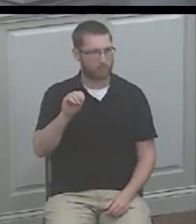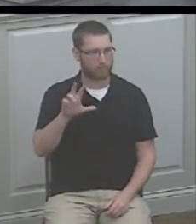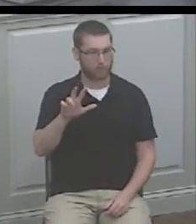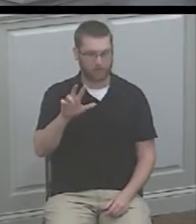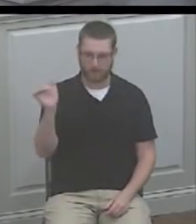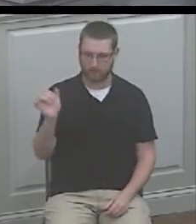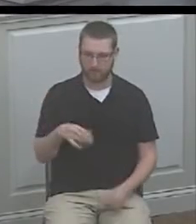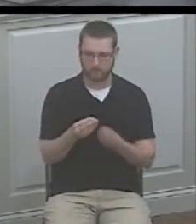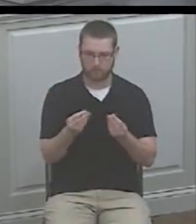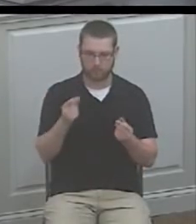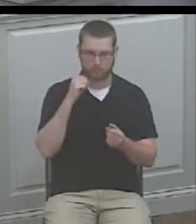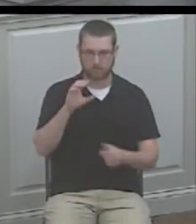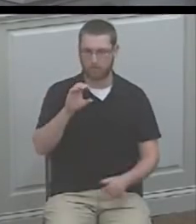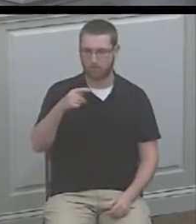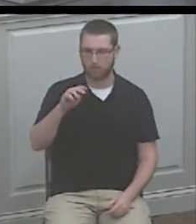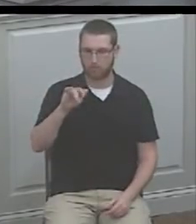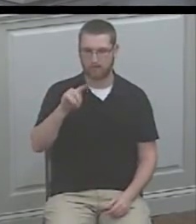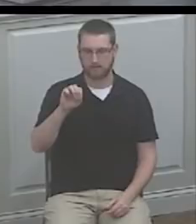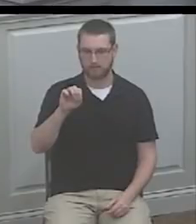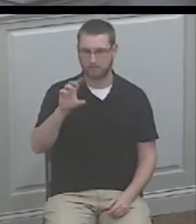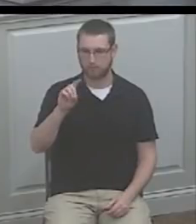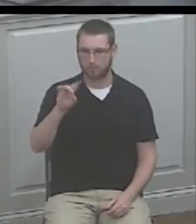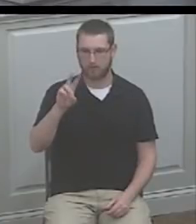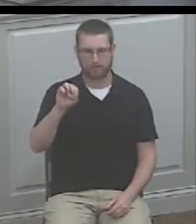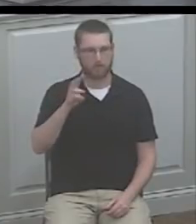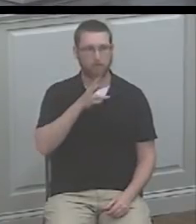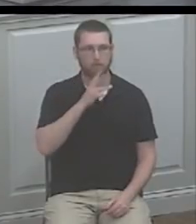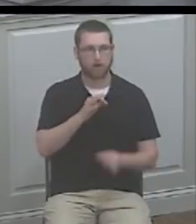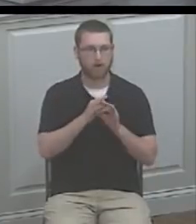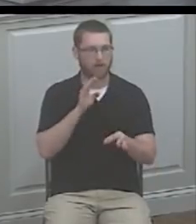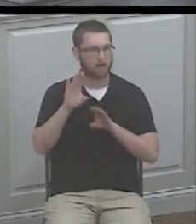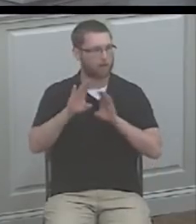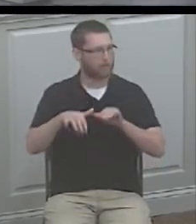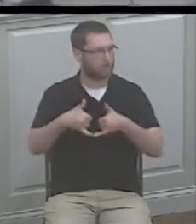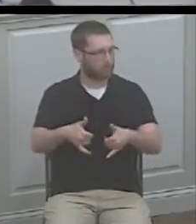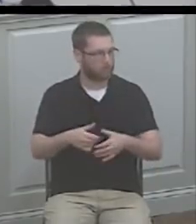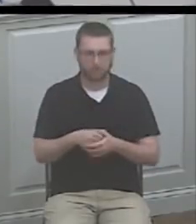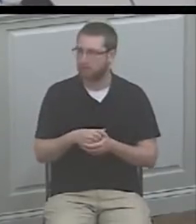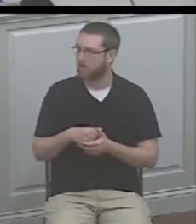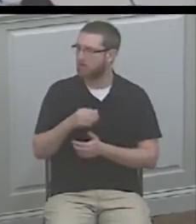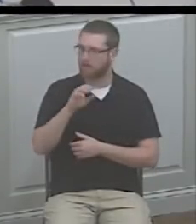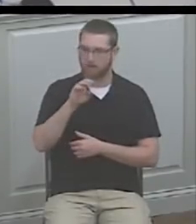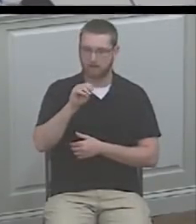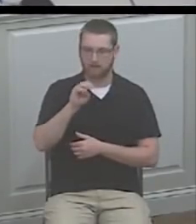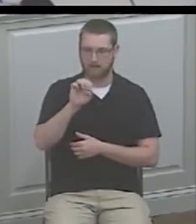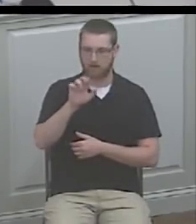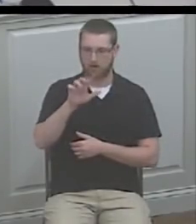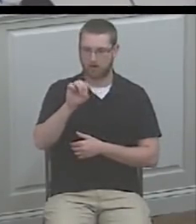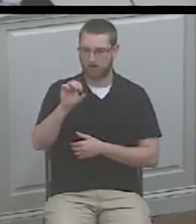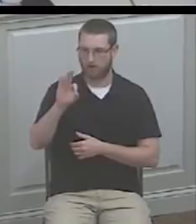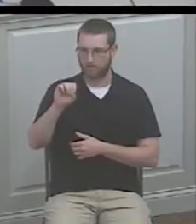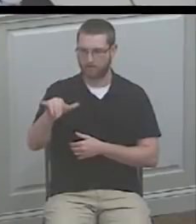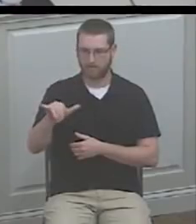2018-05-14-03. This is the Corporate Drive Waterline Bid Award. Continue, Mr. Coffey. Thank you, Mayor, Commissioners. As you are